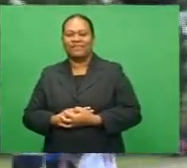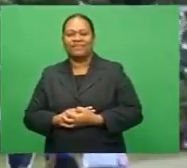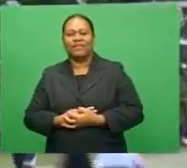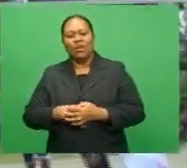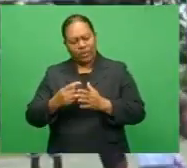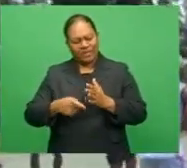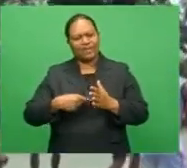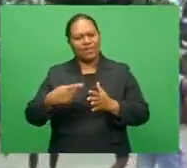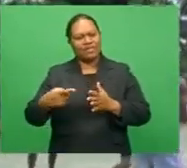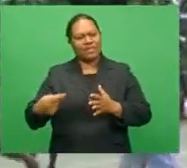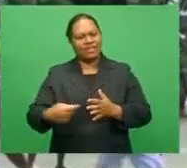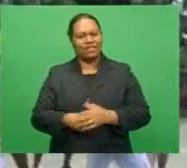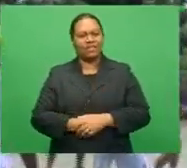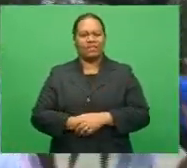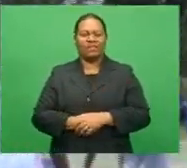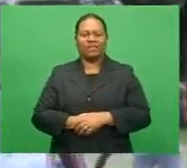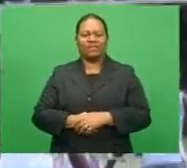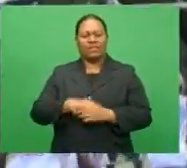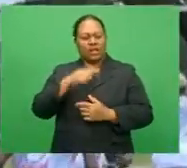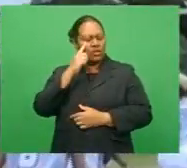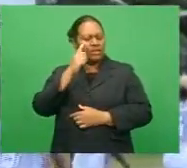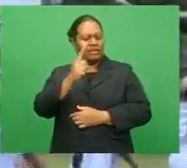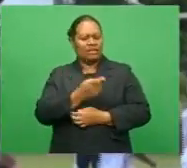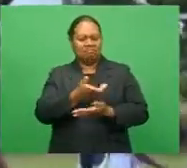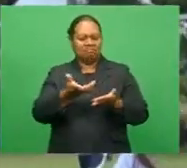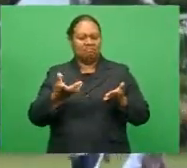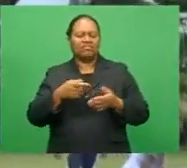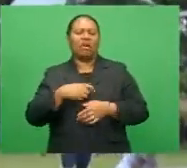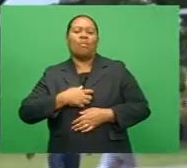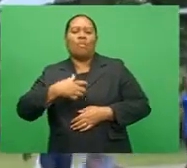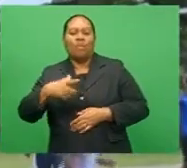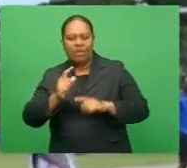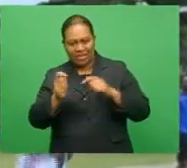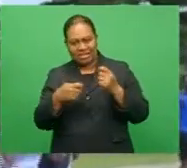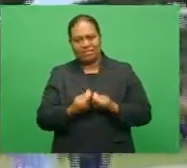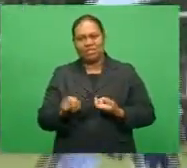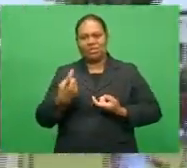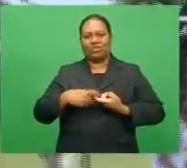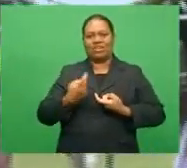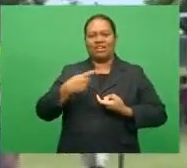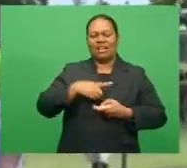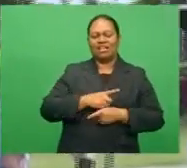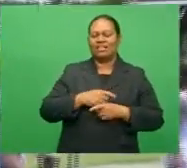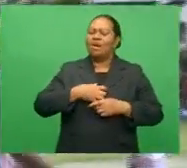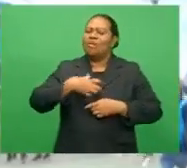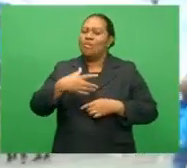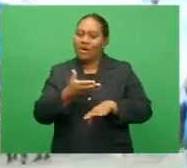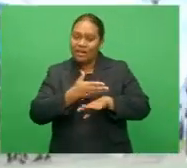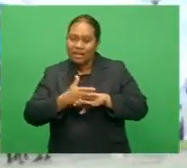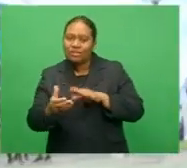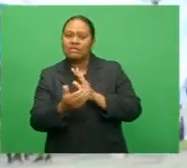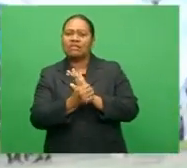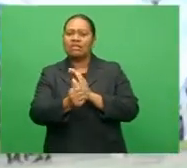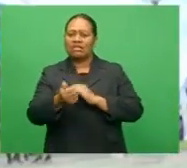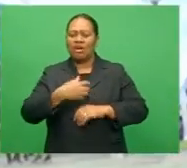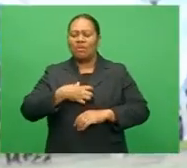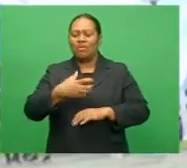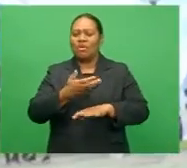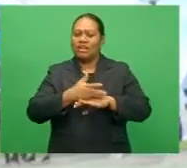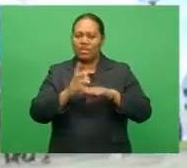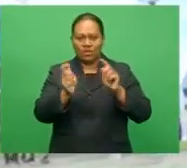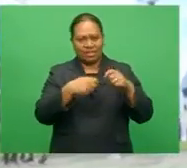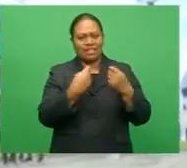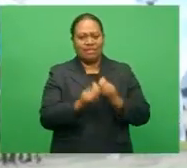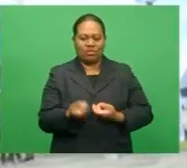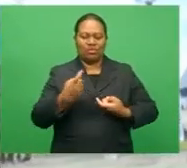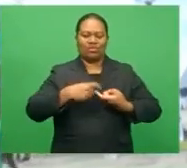continue with our club games every week, then we'll see that a lot more teams are coming in, a lot more new players and a lot of new talents. So then we will start